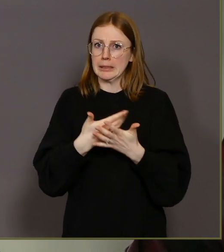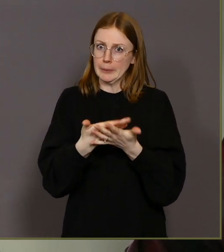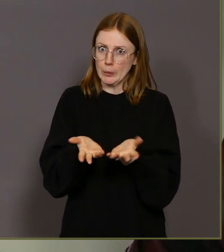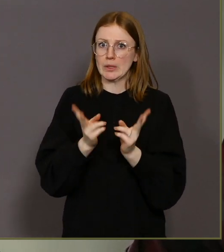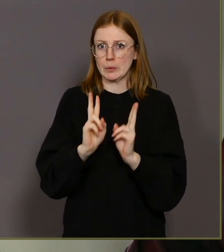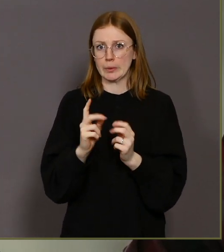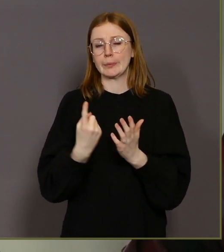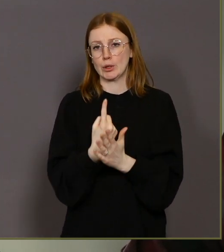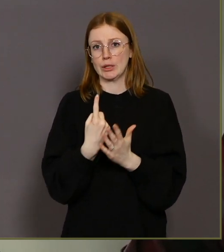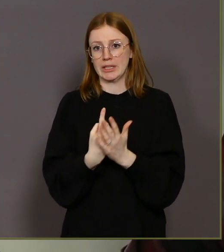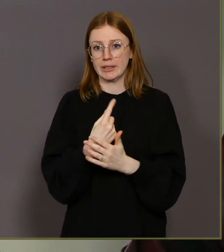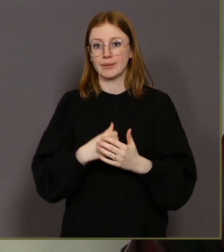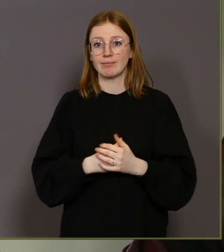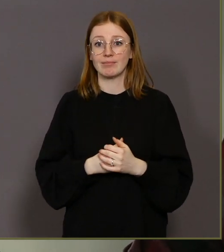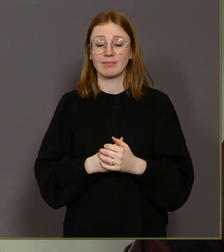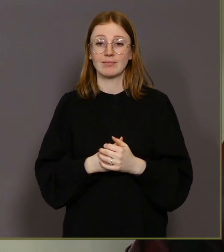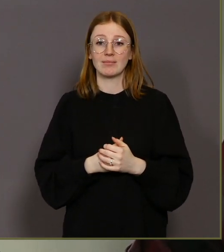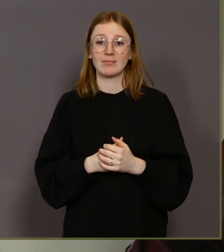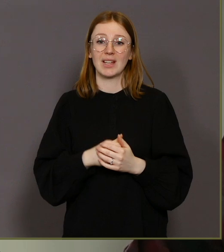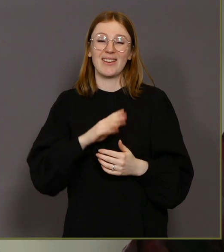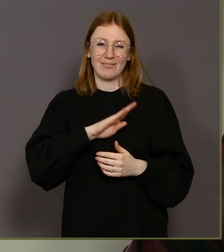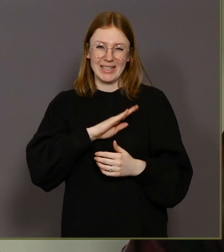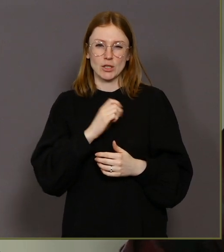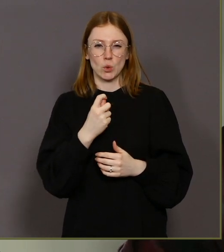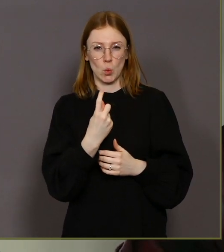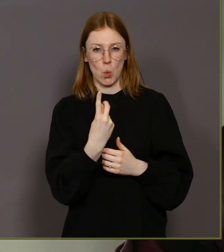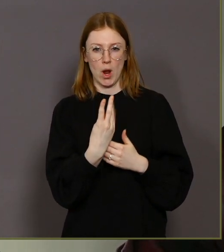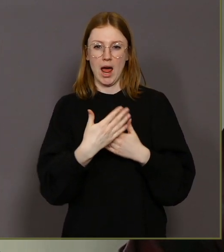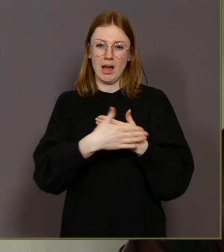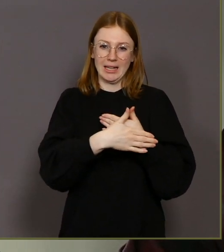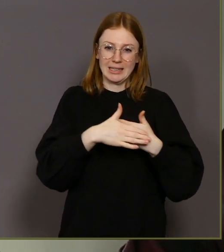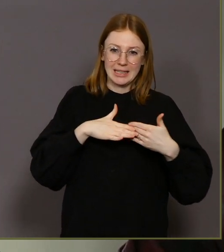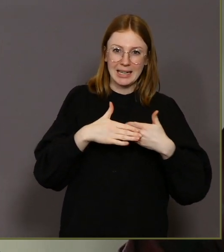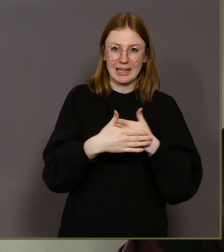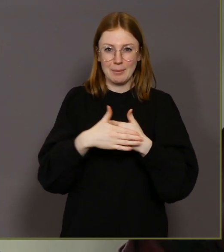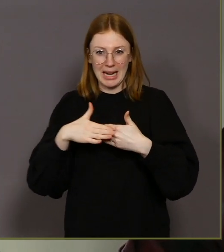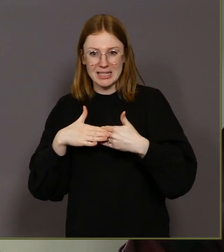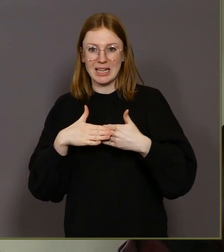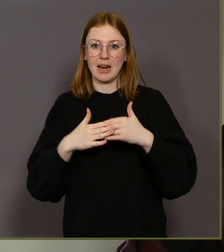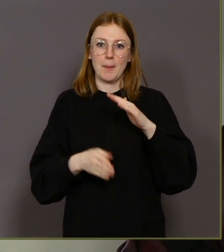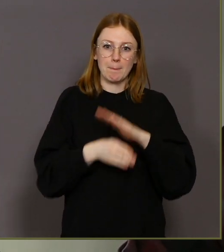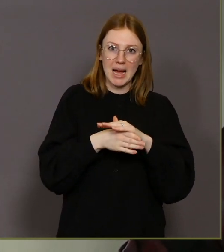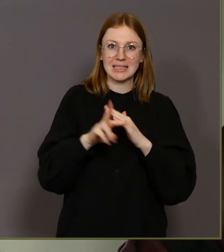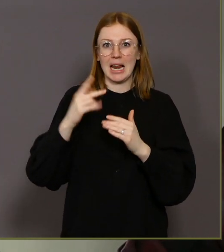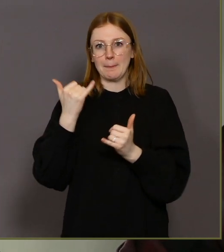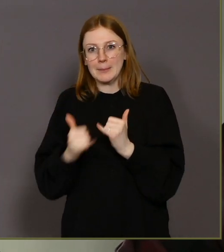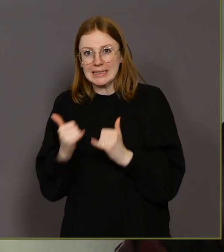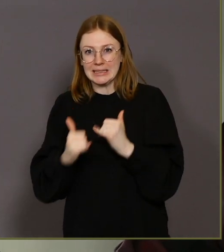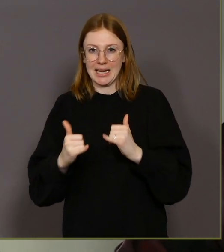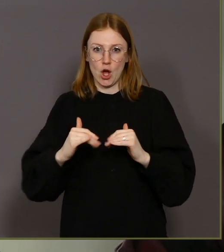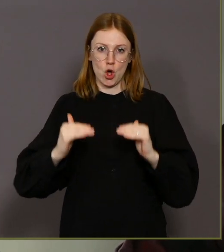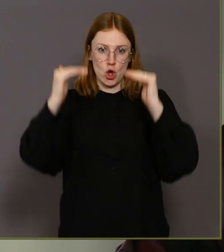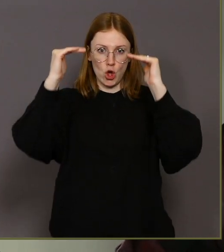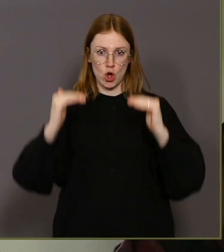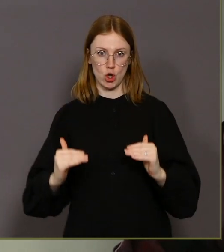Now, there are some mandatory limits, minimum and maximum, heights of operable parts.